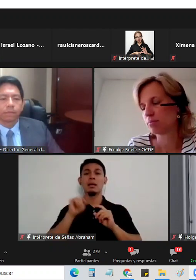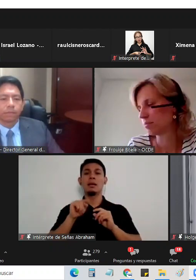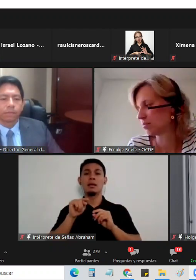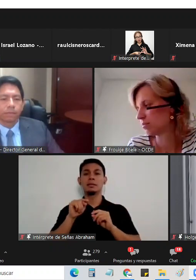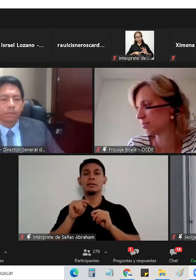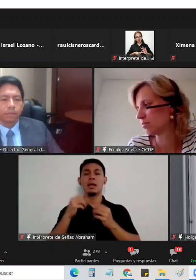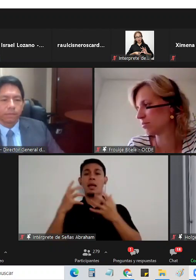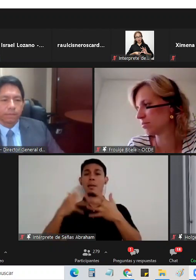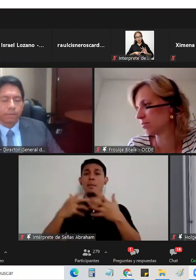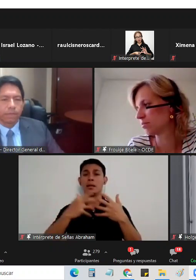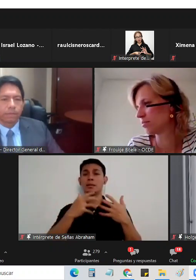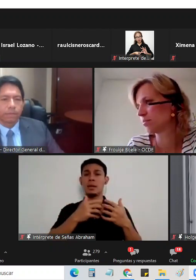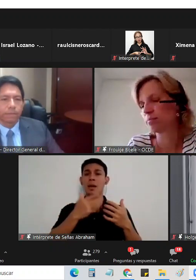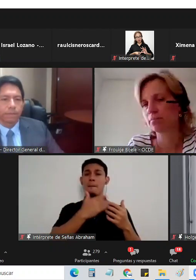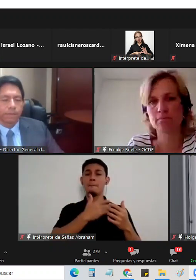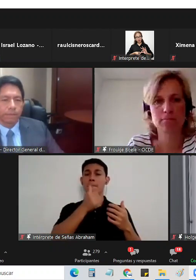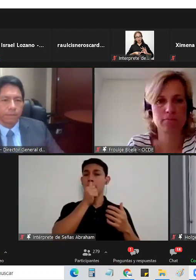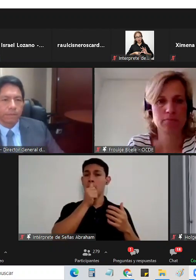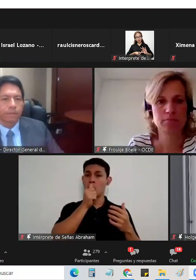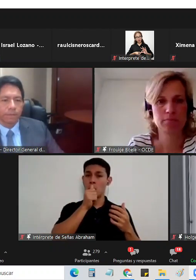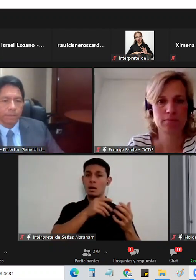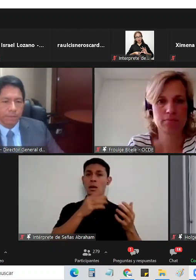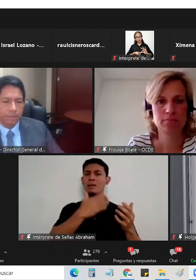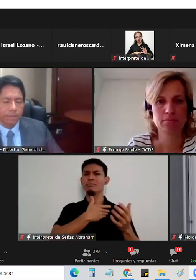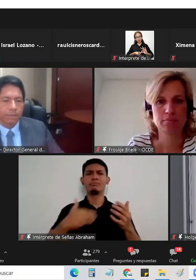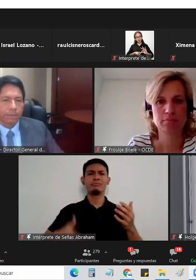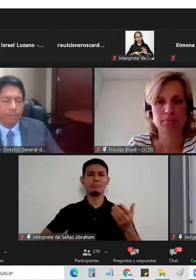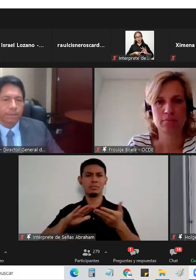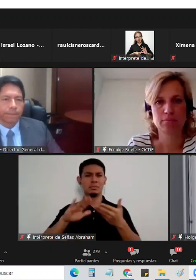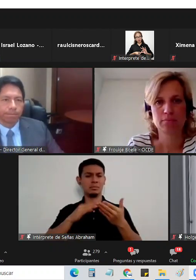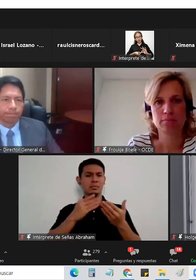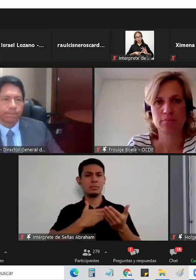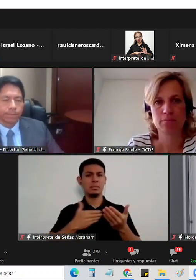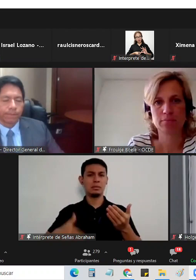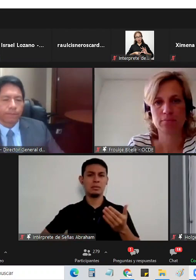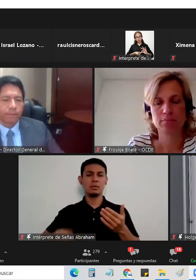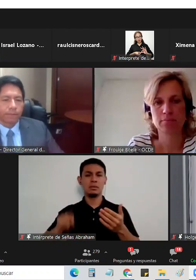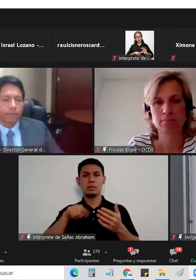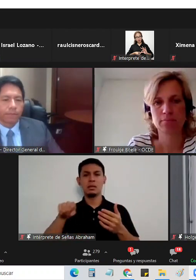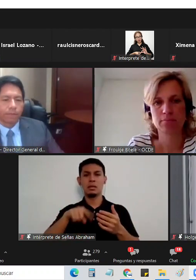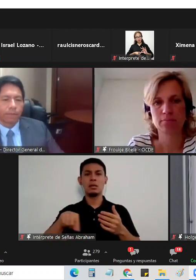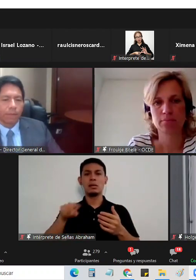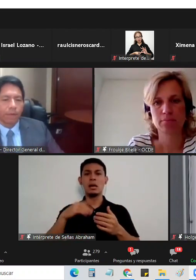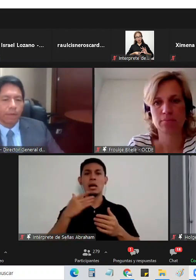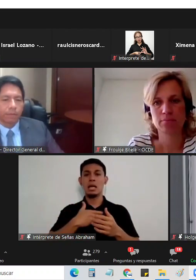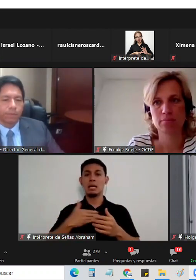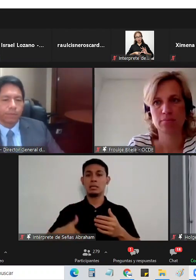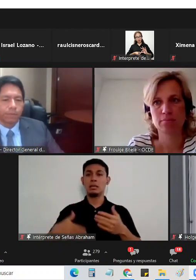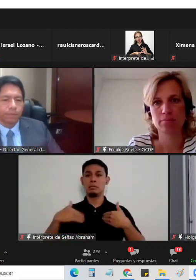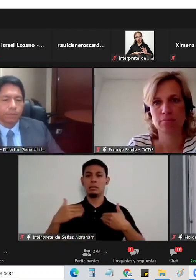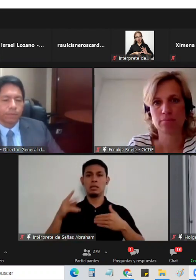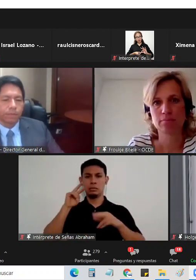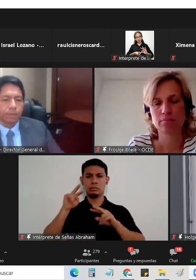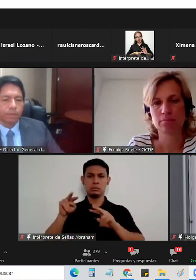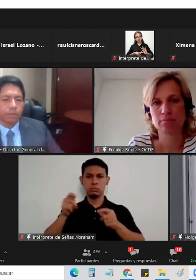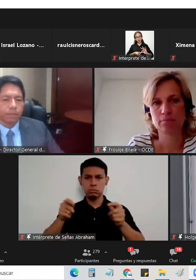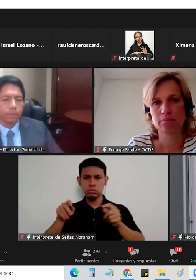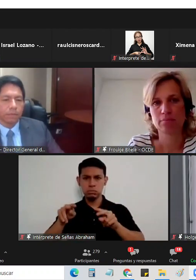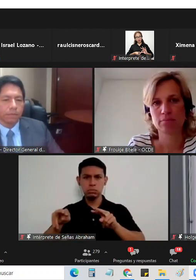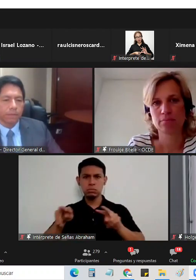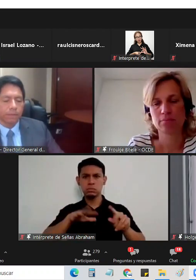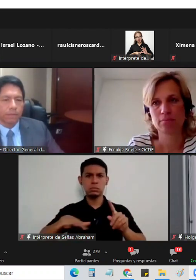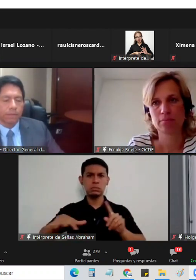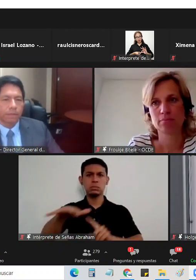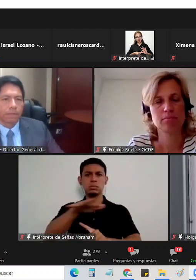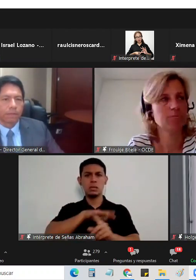agendas when we talk about digits in public companies which is also very important we need to leave with by example the first step is for the state to